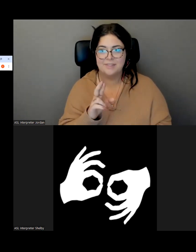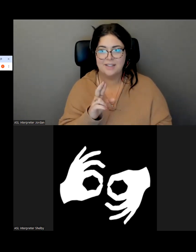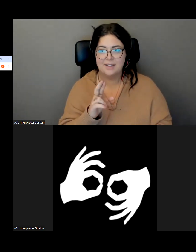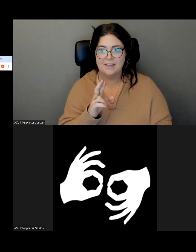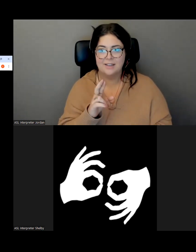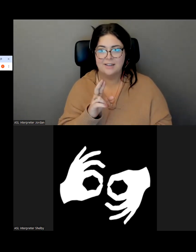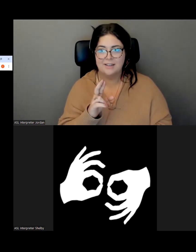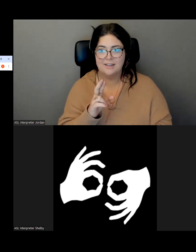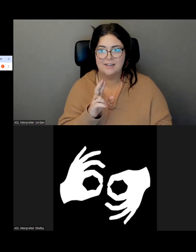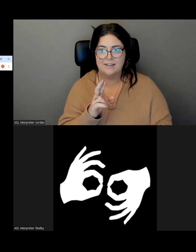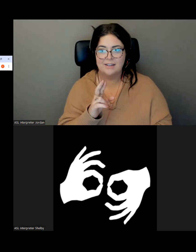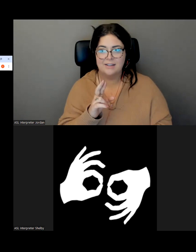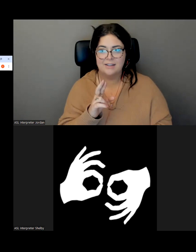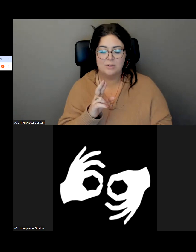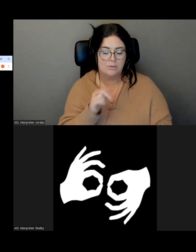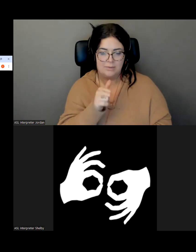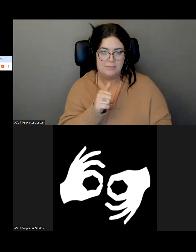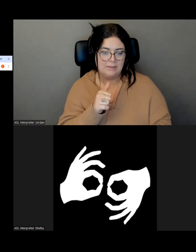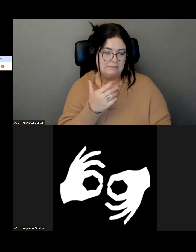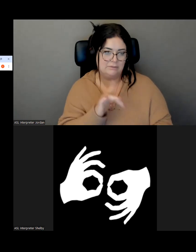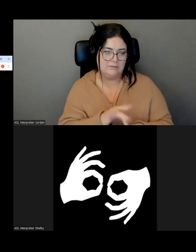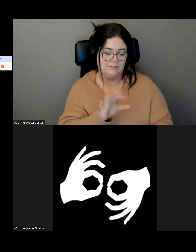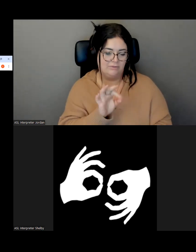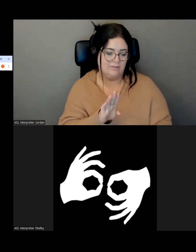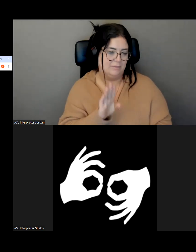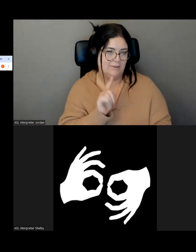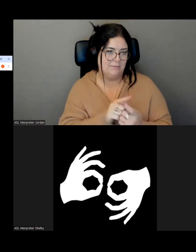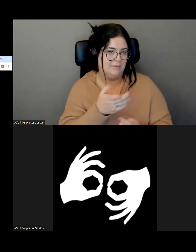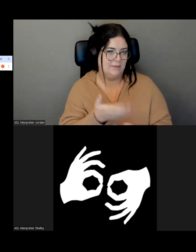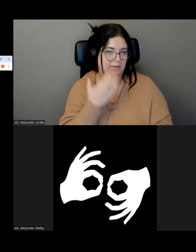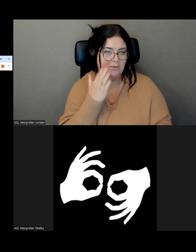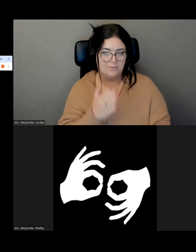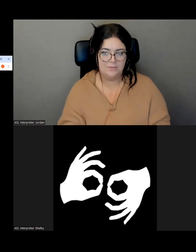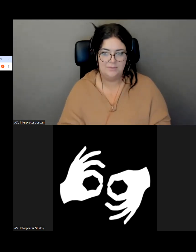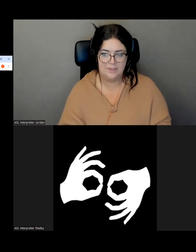dating, maybe you just clicked on Facebook or something.